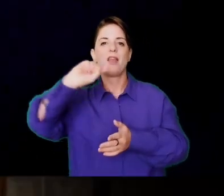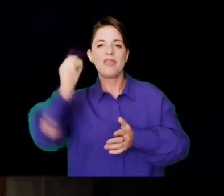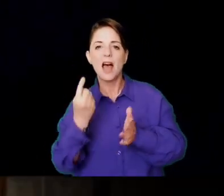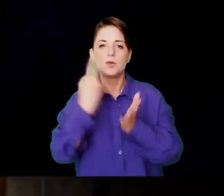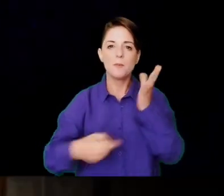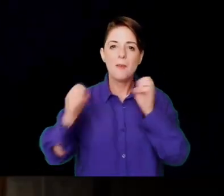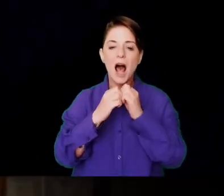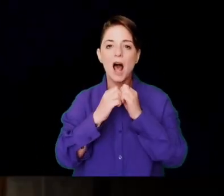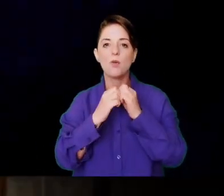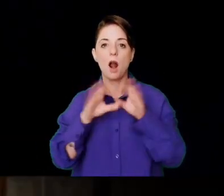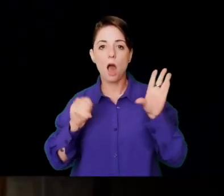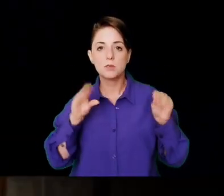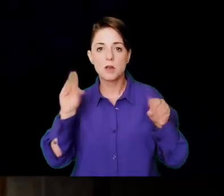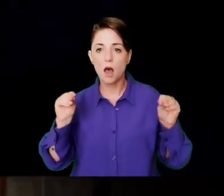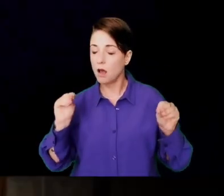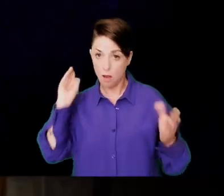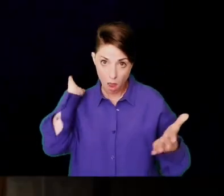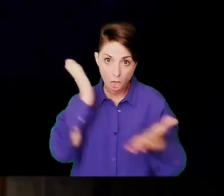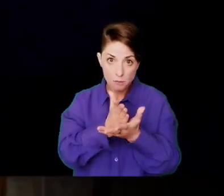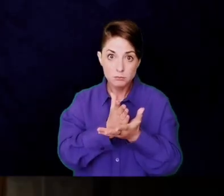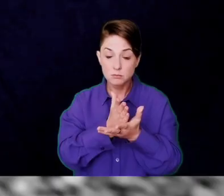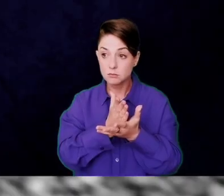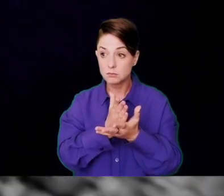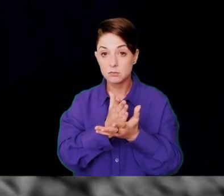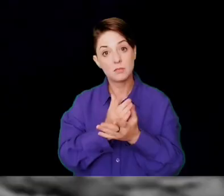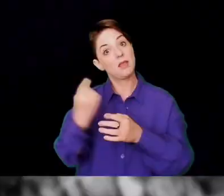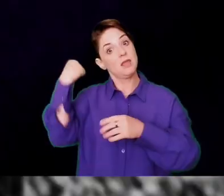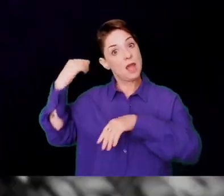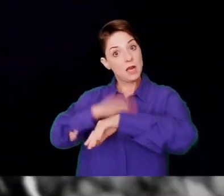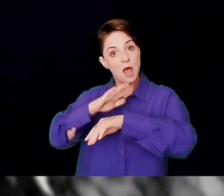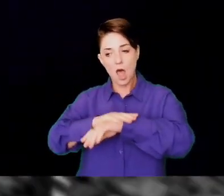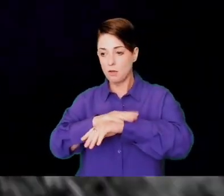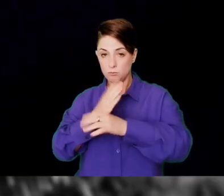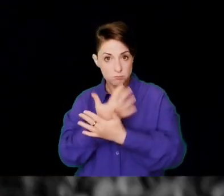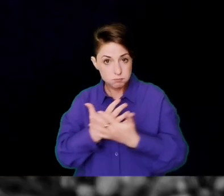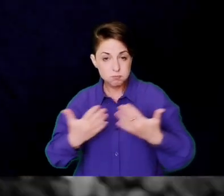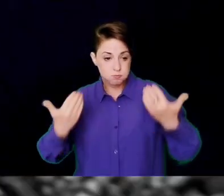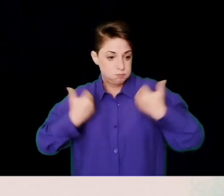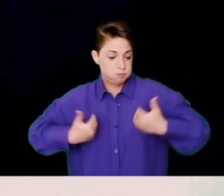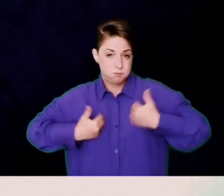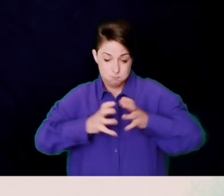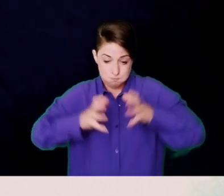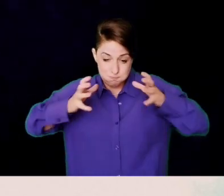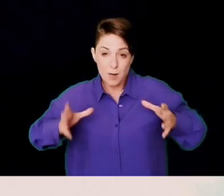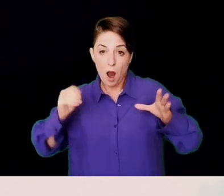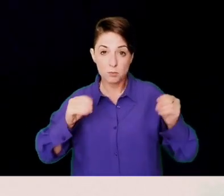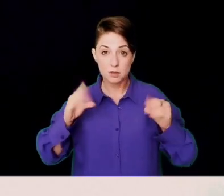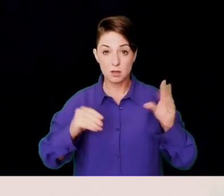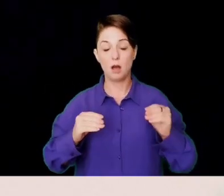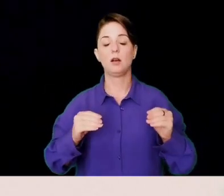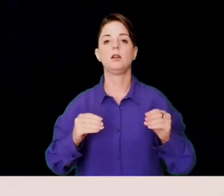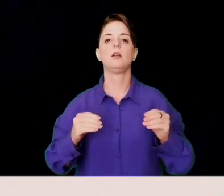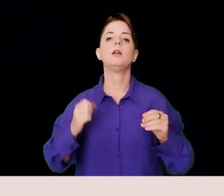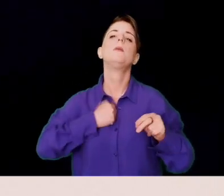People. That is absolutely true. But that's how the lobster fishing was then. I can